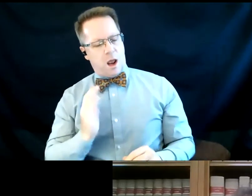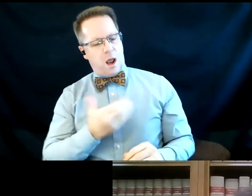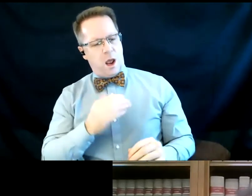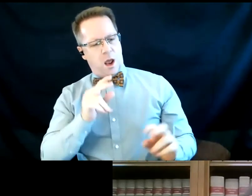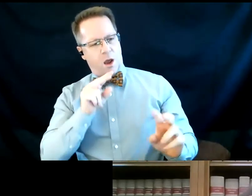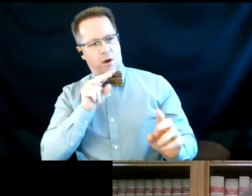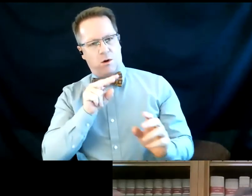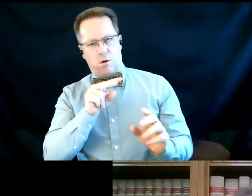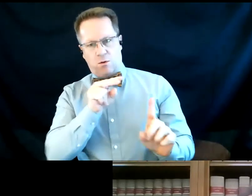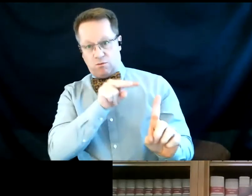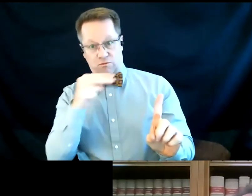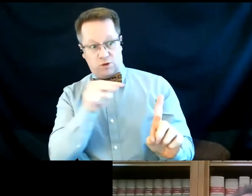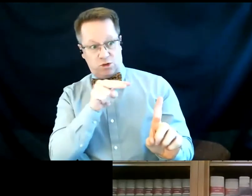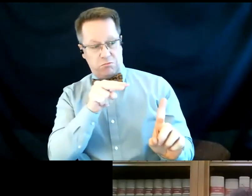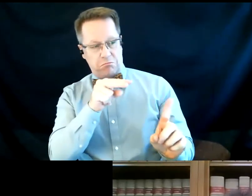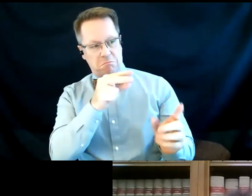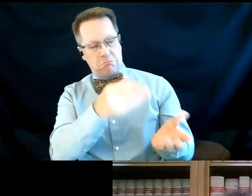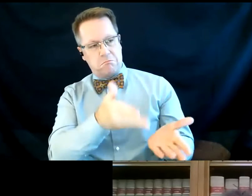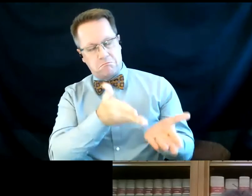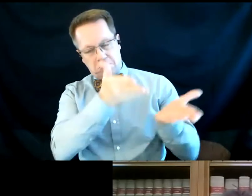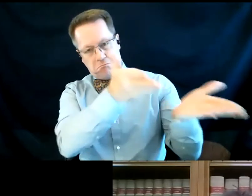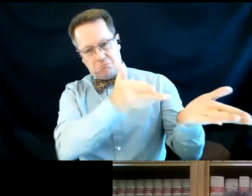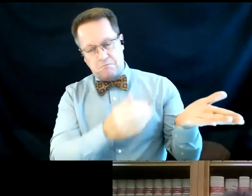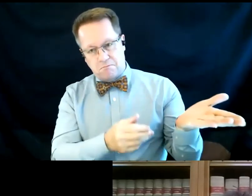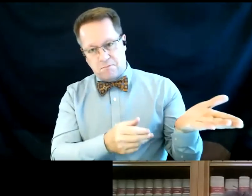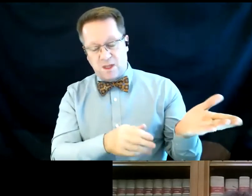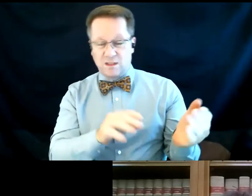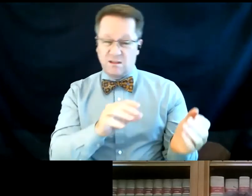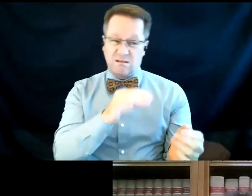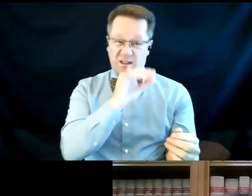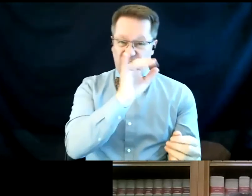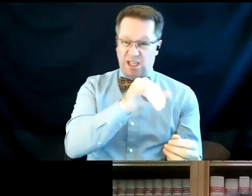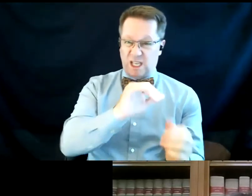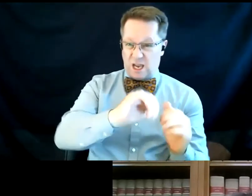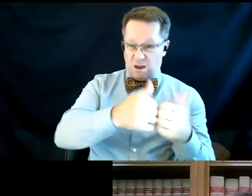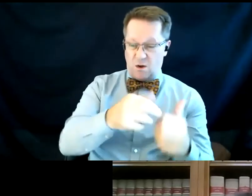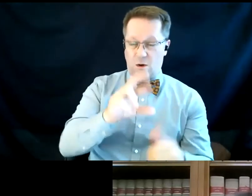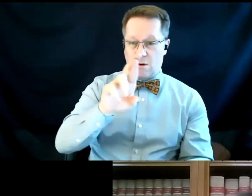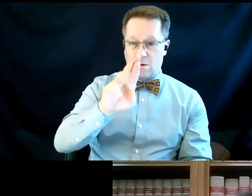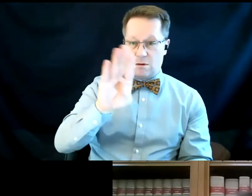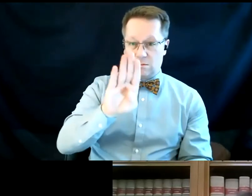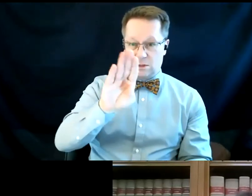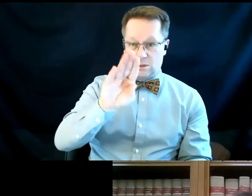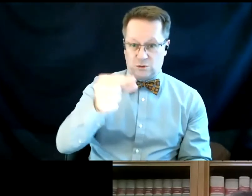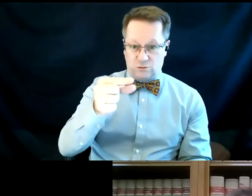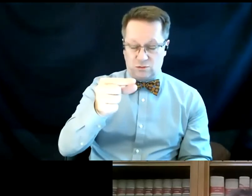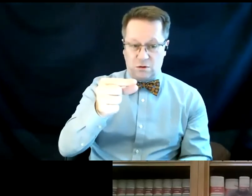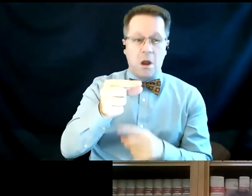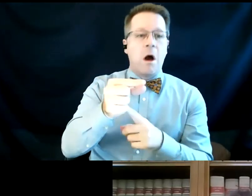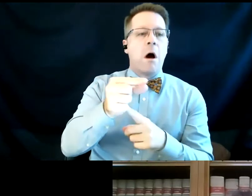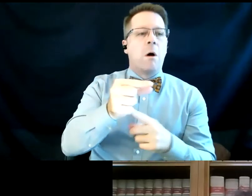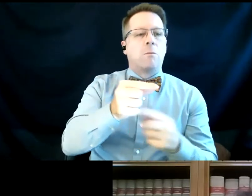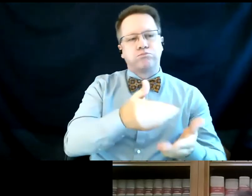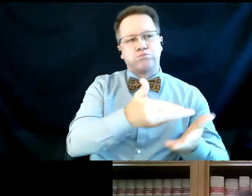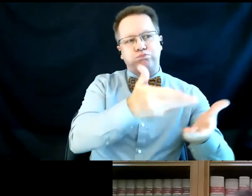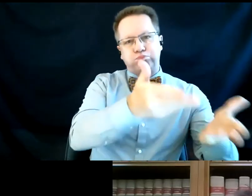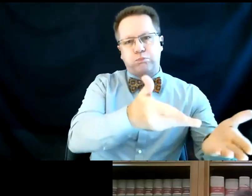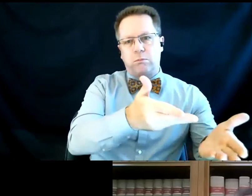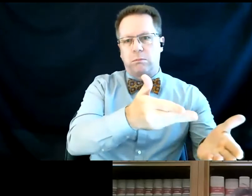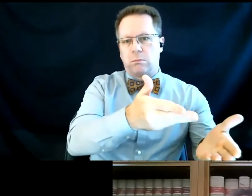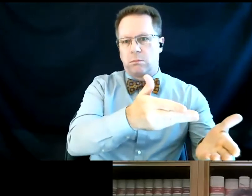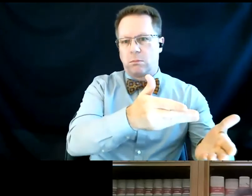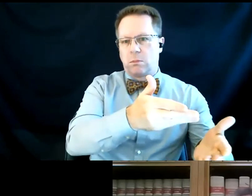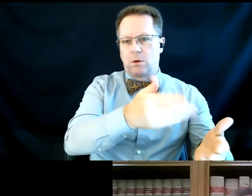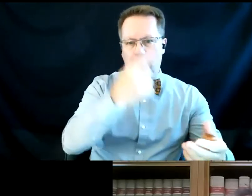Ginsburg primarily got women's rights recognized in the Supreme Court, was through amicus briefs. When we file amicus briefs now,